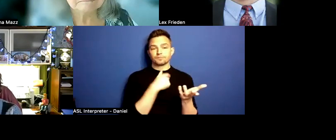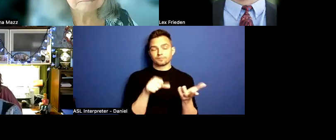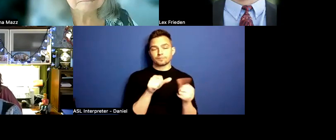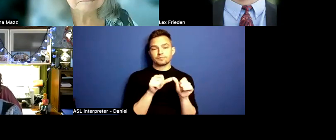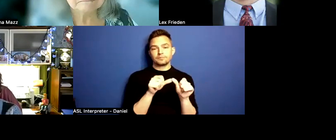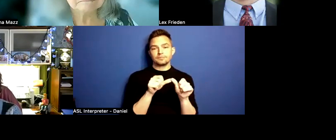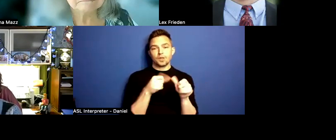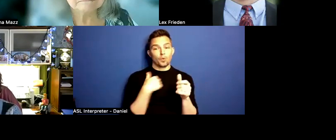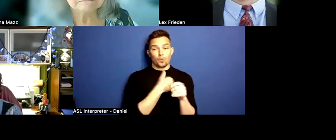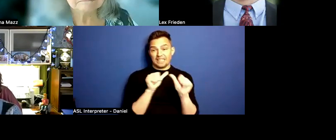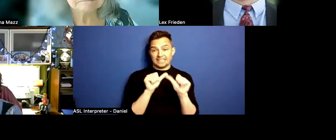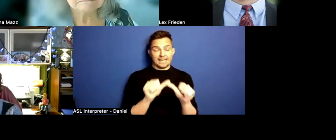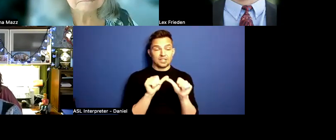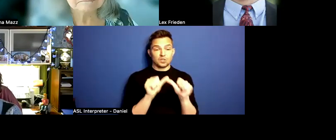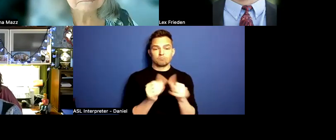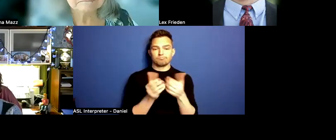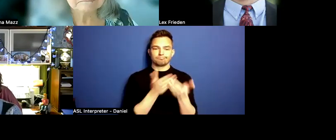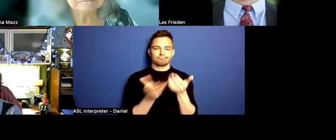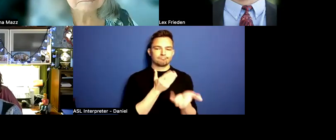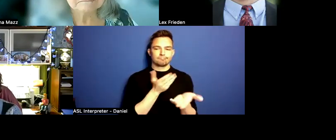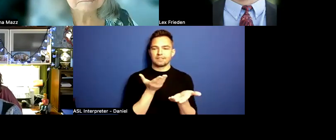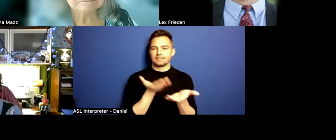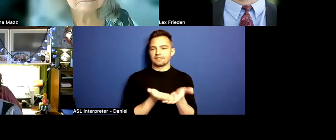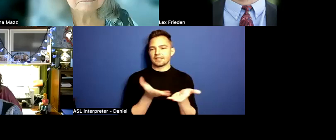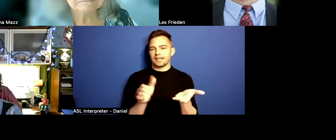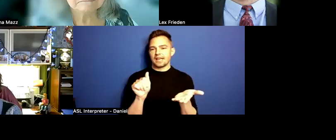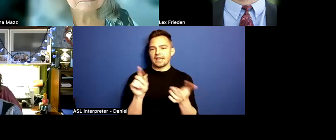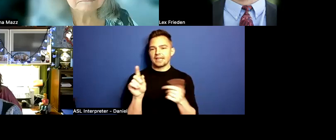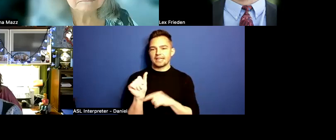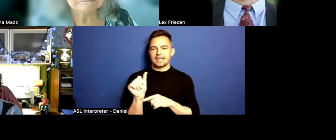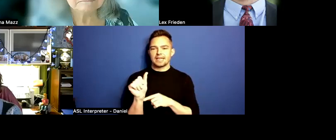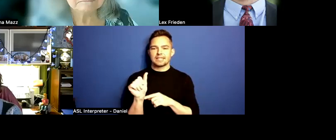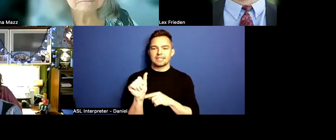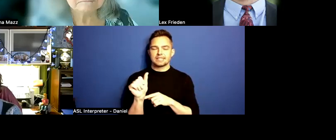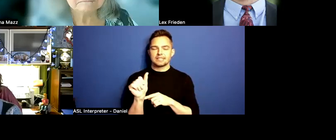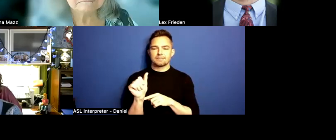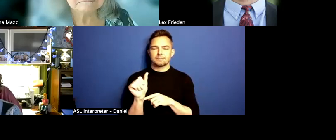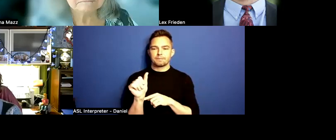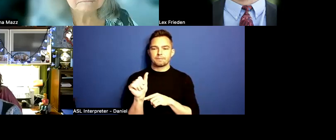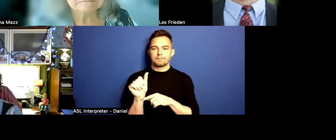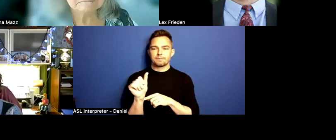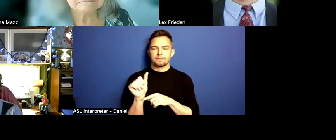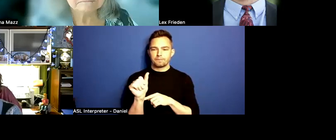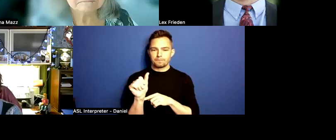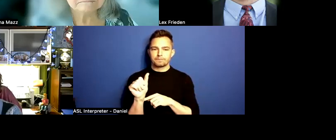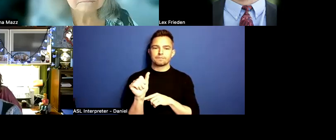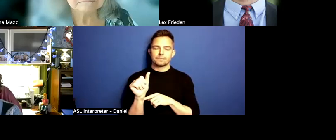despite the fact that the ADA is so many years old,